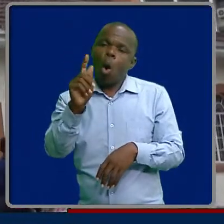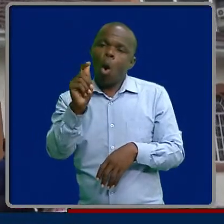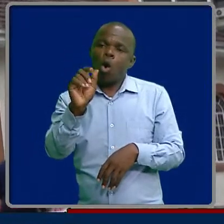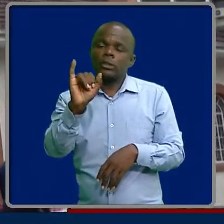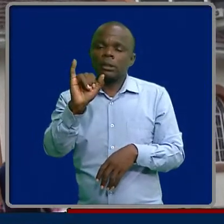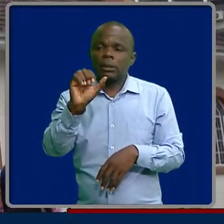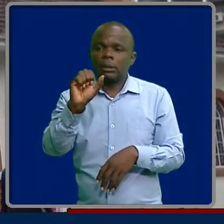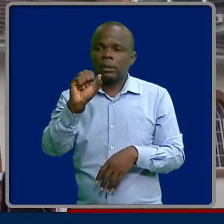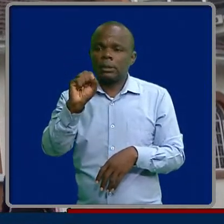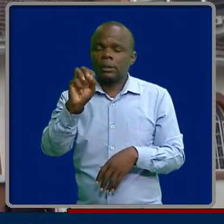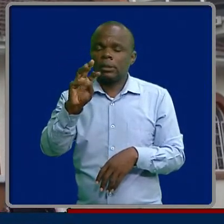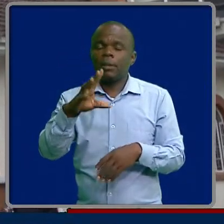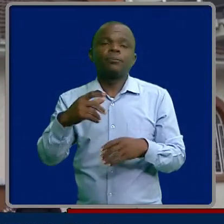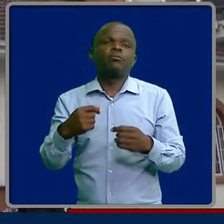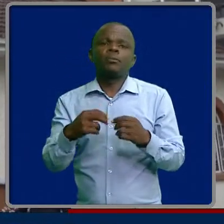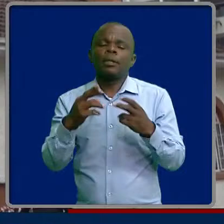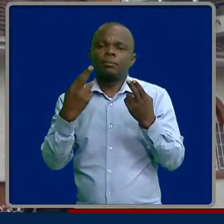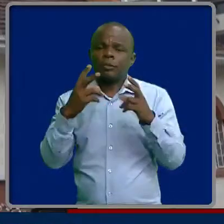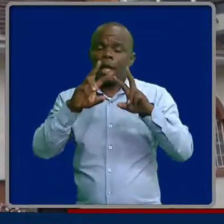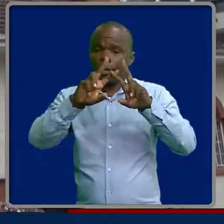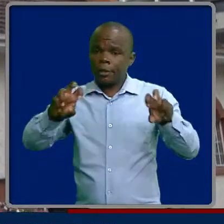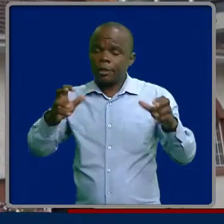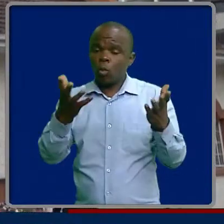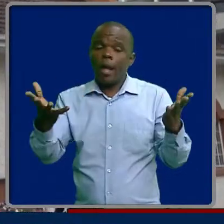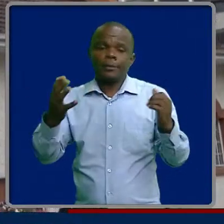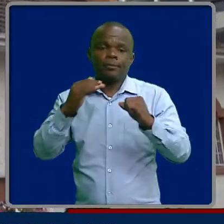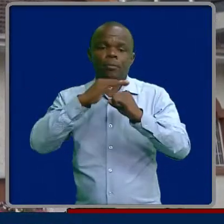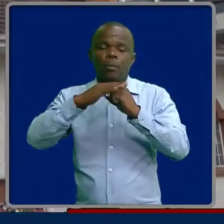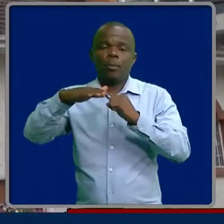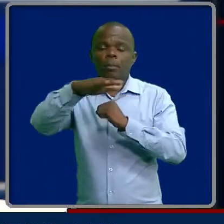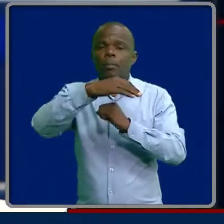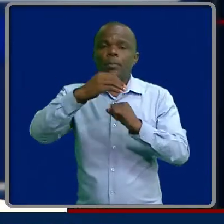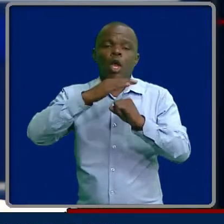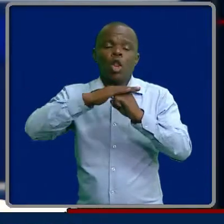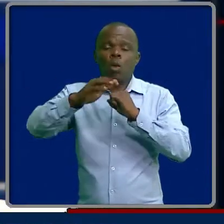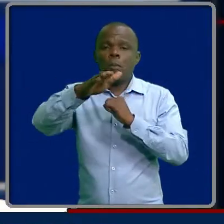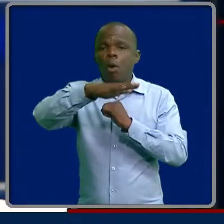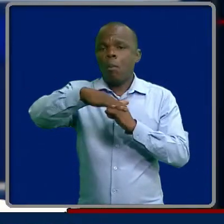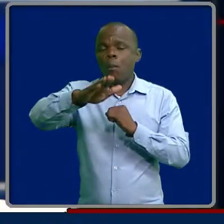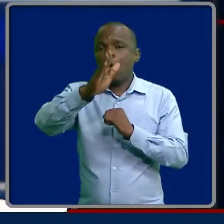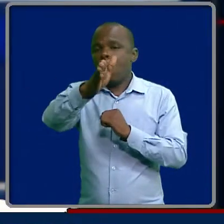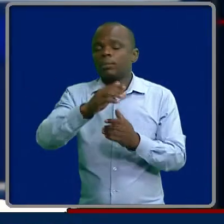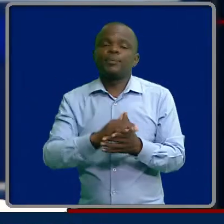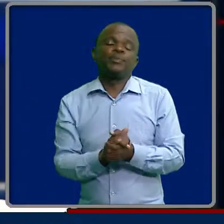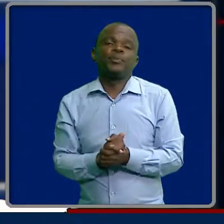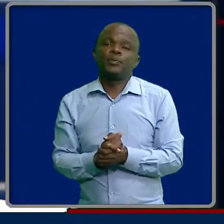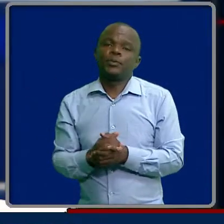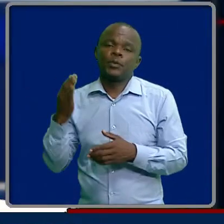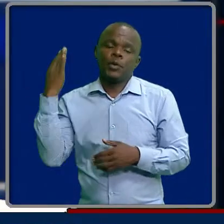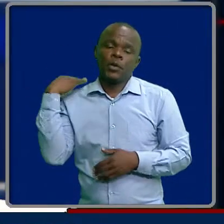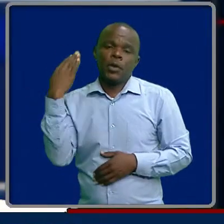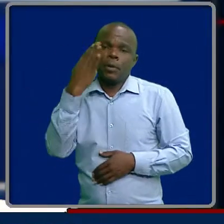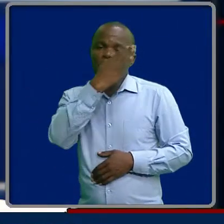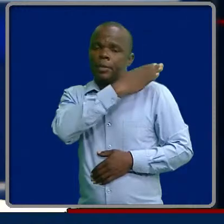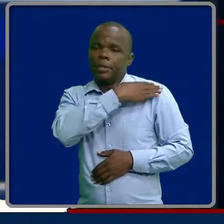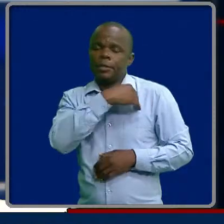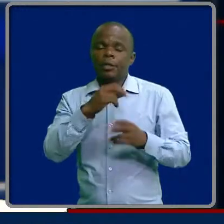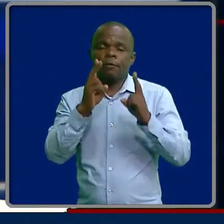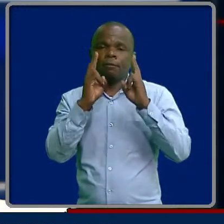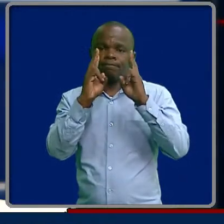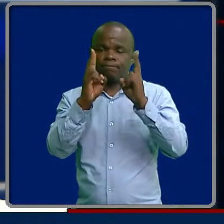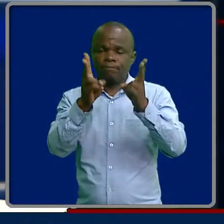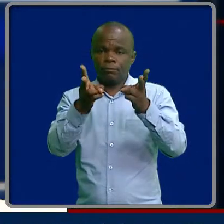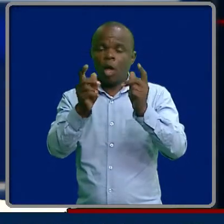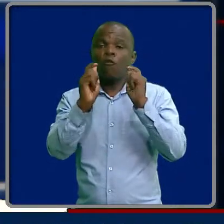center. Reporting, I'm Natsile Sitole, Utemba Shabangu, Mbabane. The Minister for Tourism, Honorable Janice Melane,